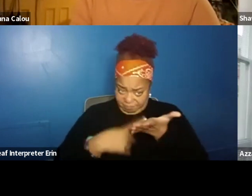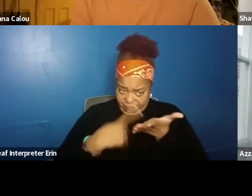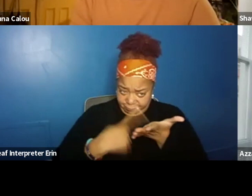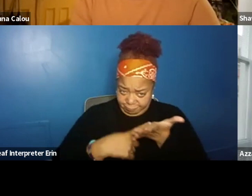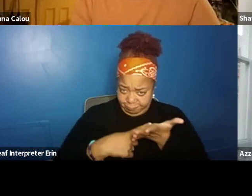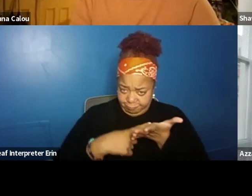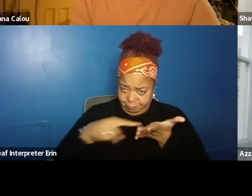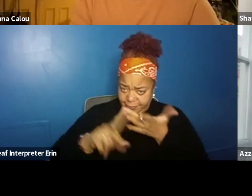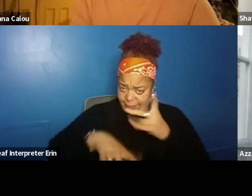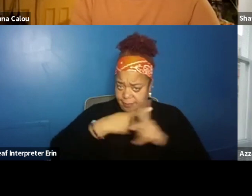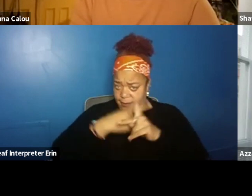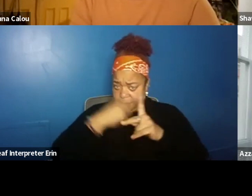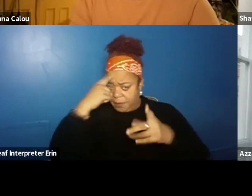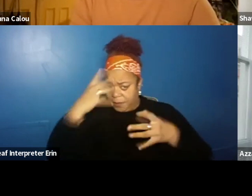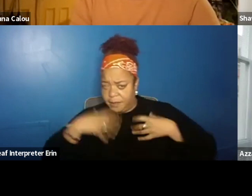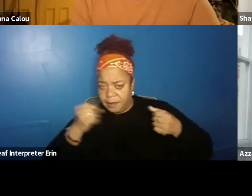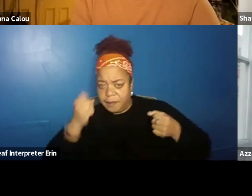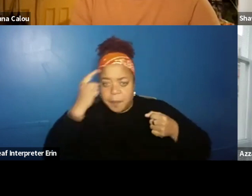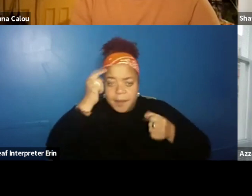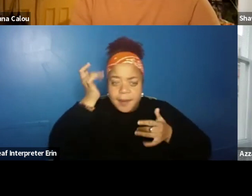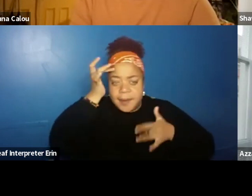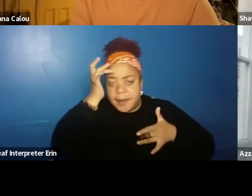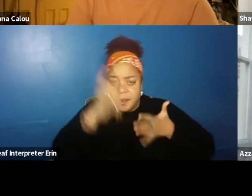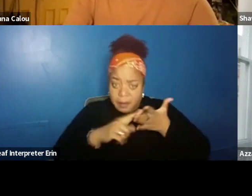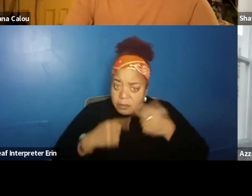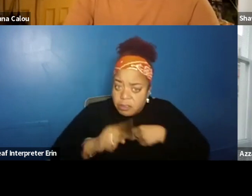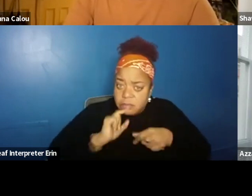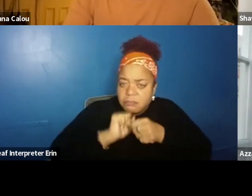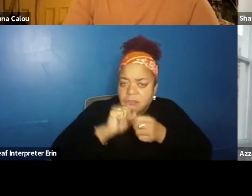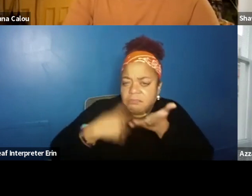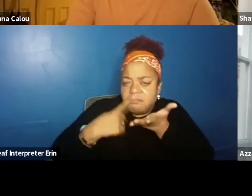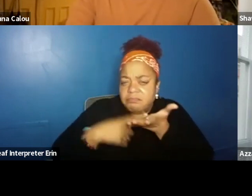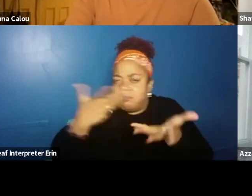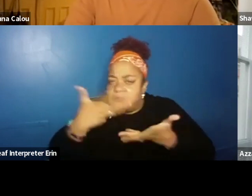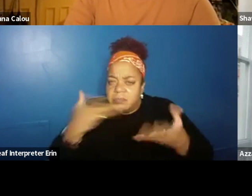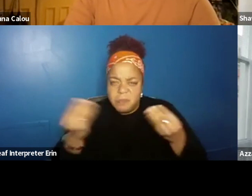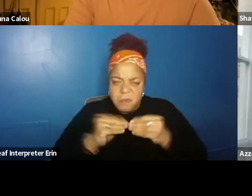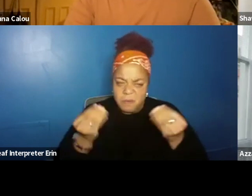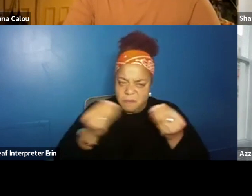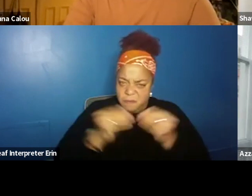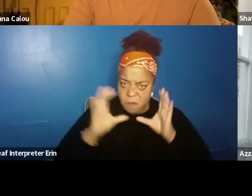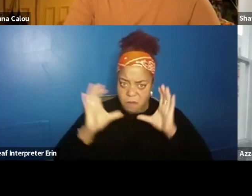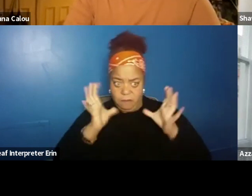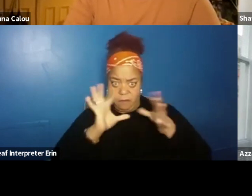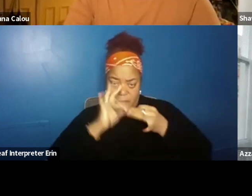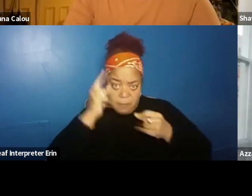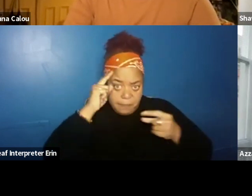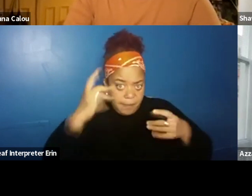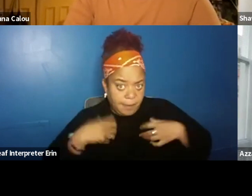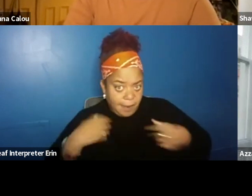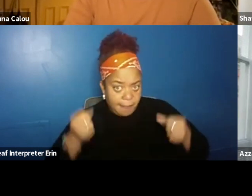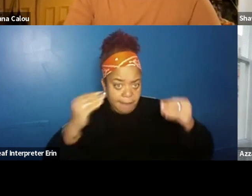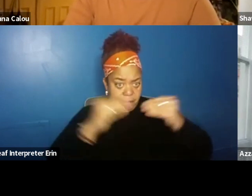we sort of see this uptake, new discussions about mental health, this kind of opened discussions about mental health, it's important for us to